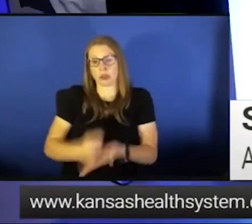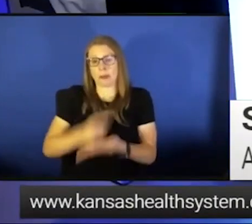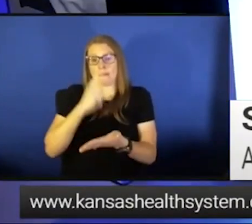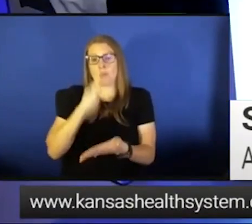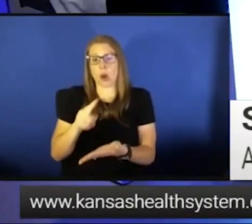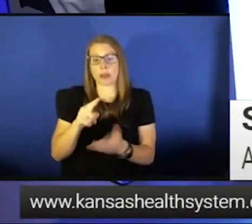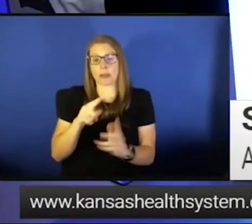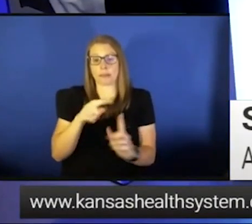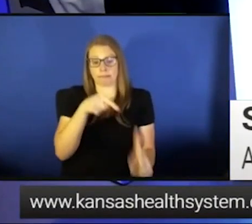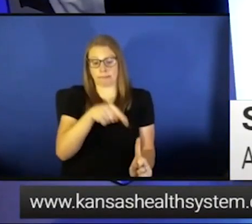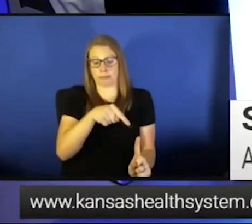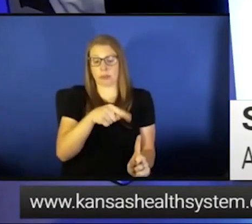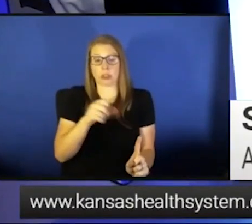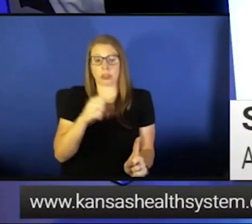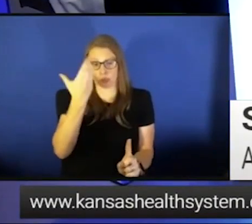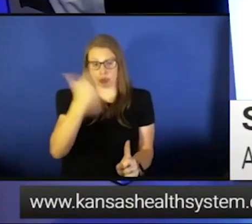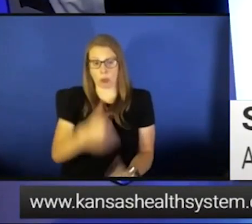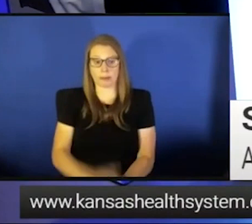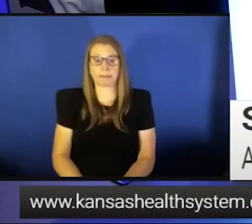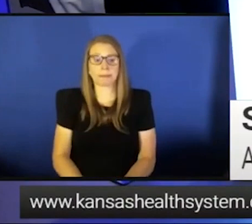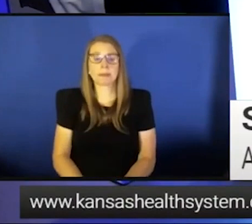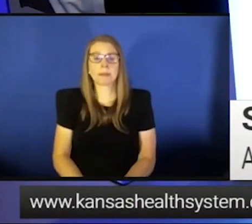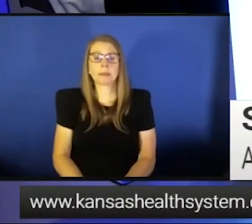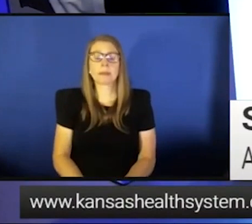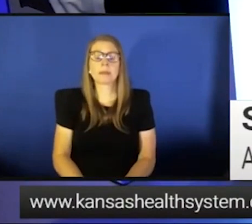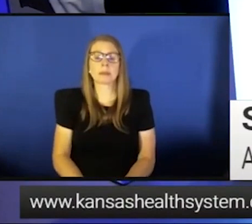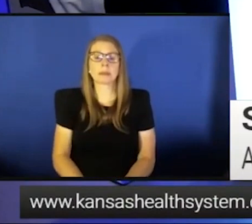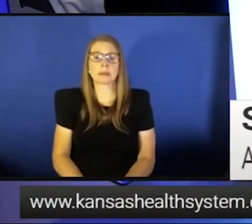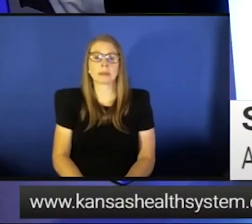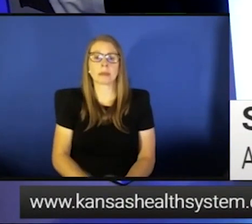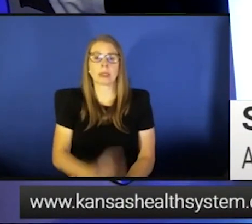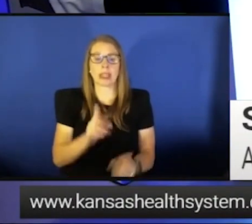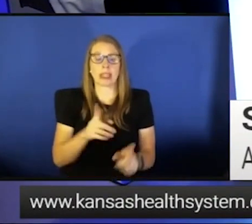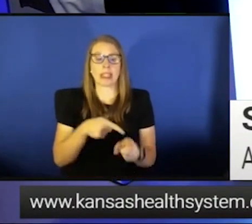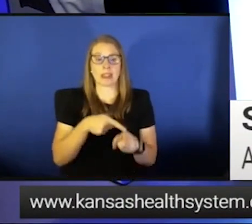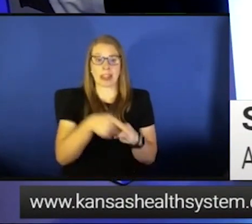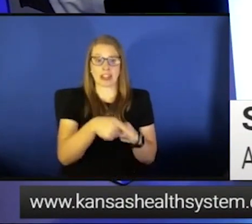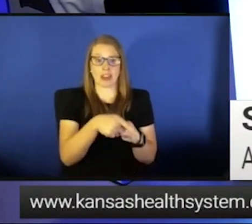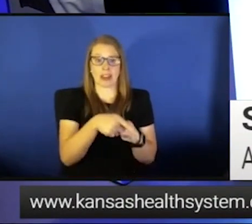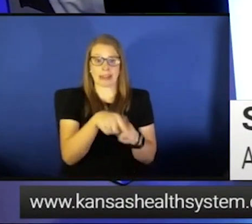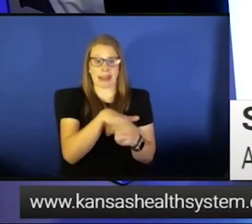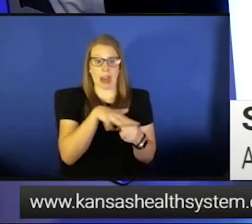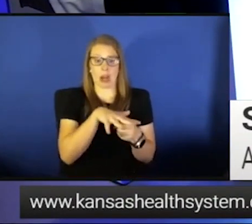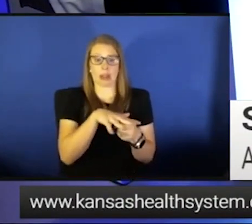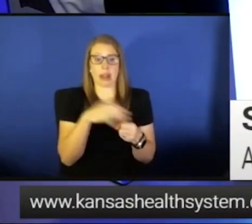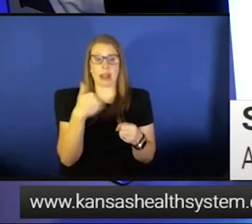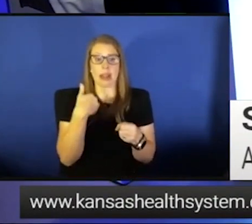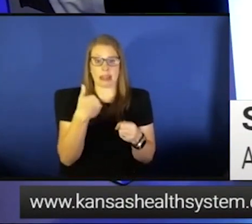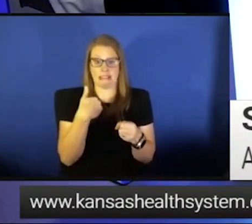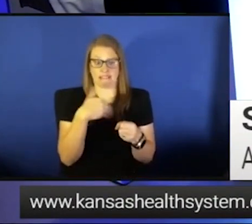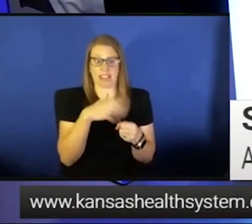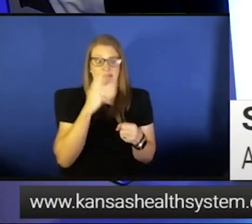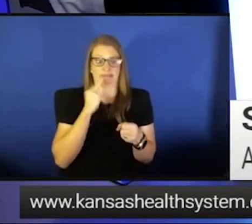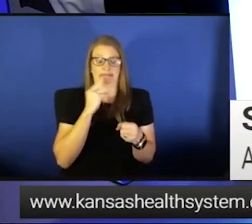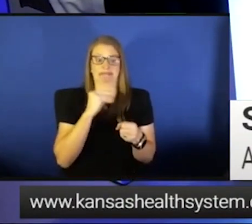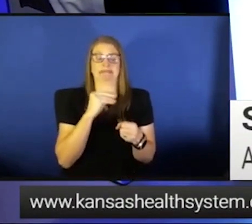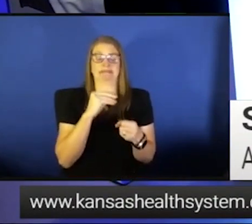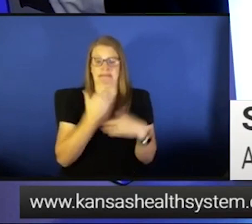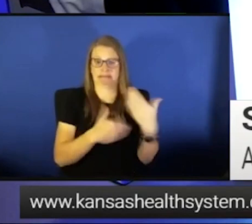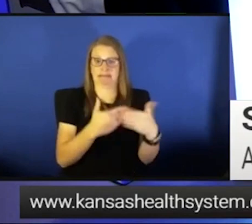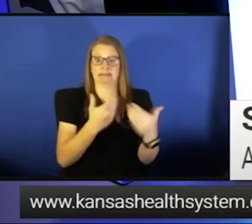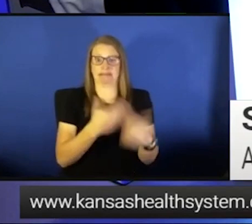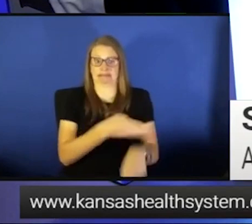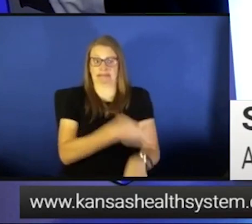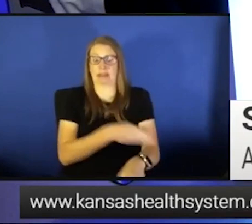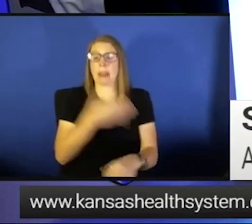really done in specialized areas where they have enough volume to be good at this, and have actually, in the best